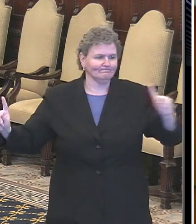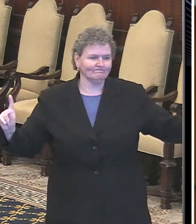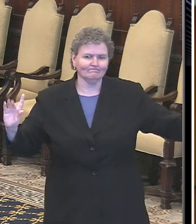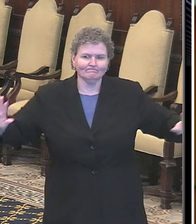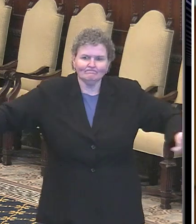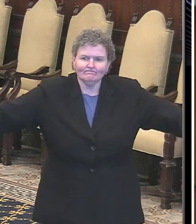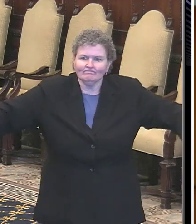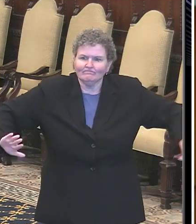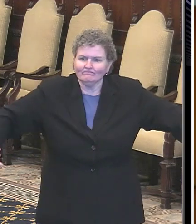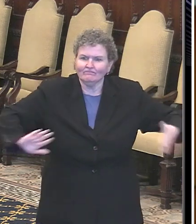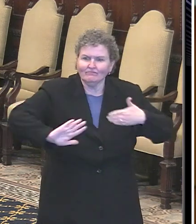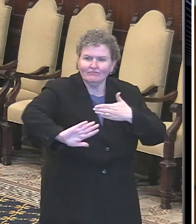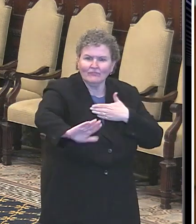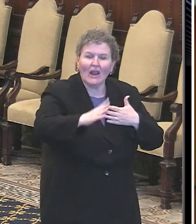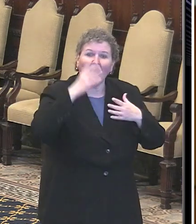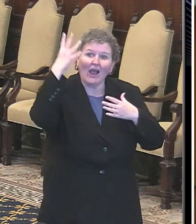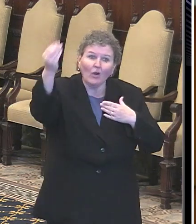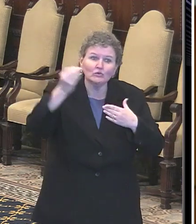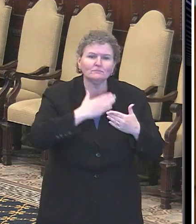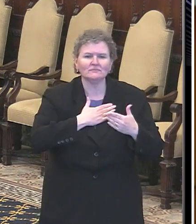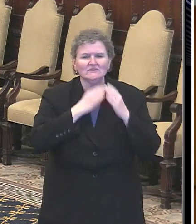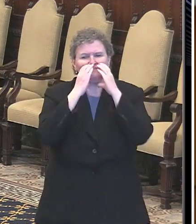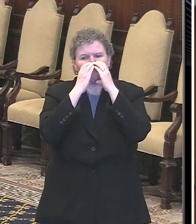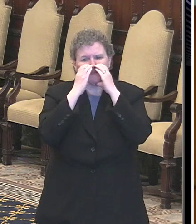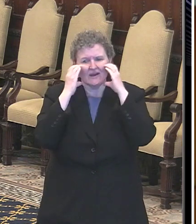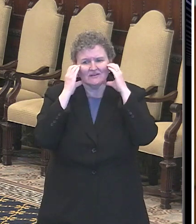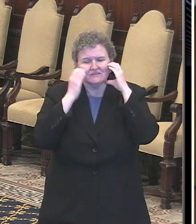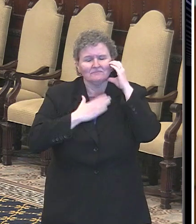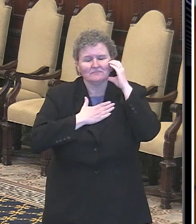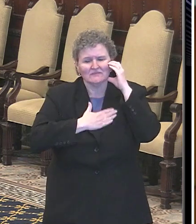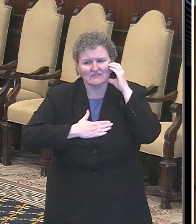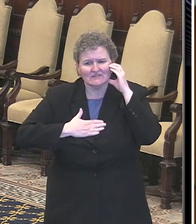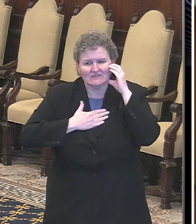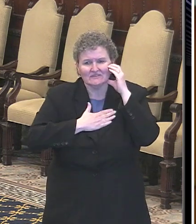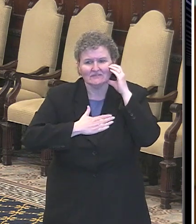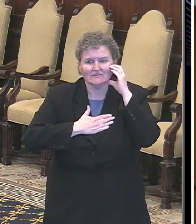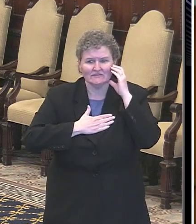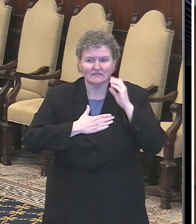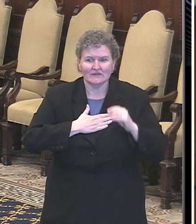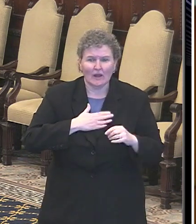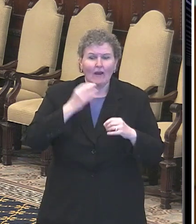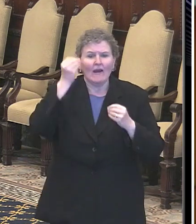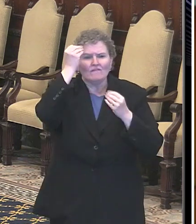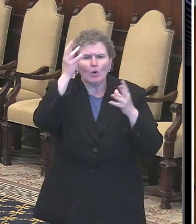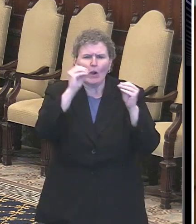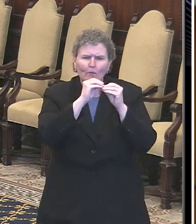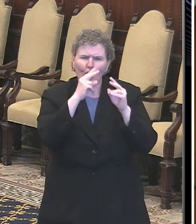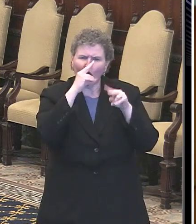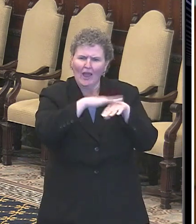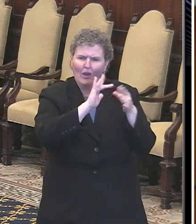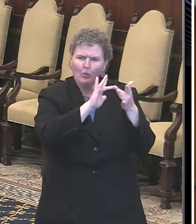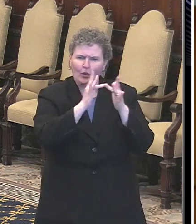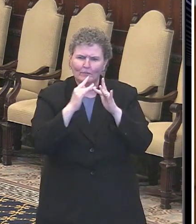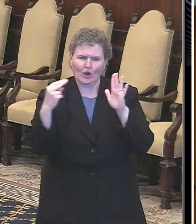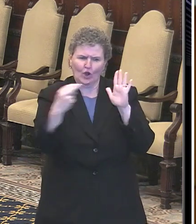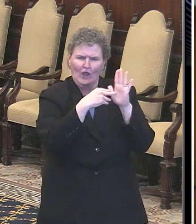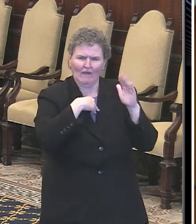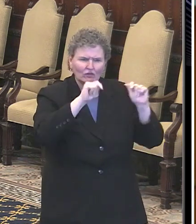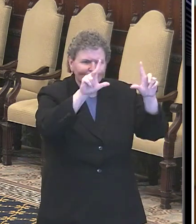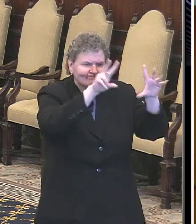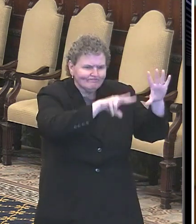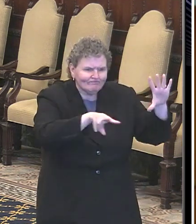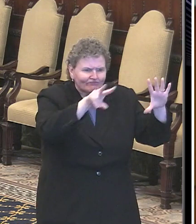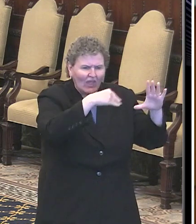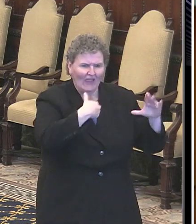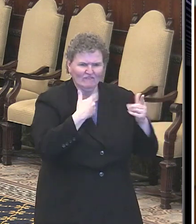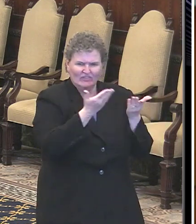so you don't spread that infection or you don't acquire that infection. Lots more information about this at www.phila.gov/COVID, or for medical